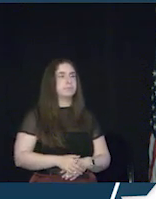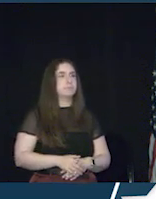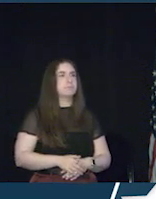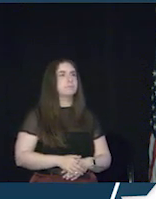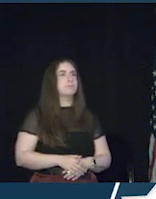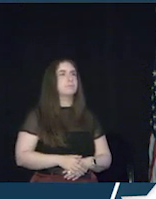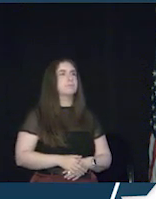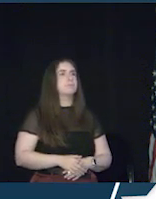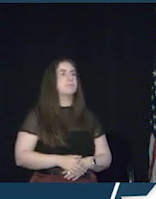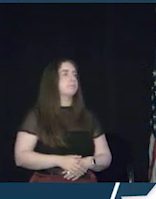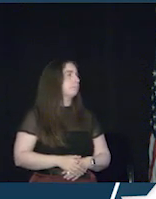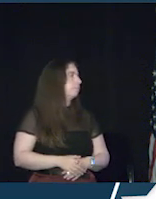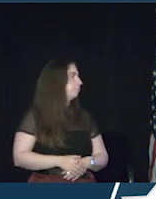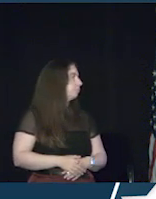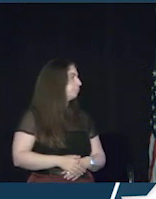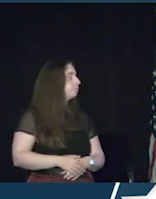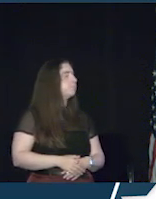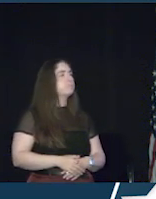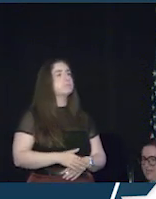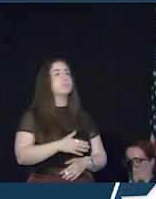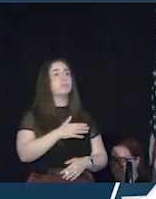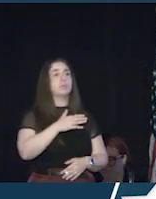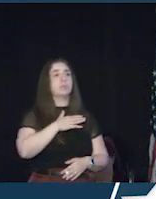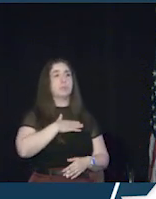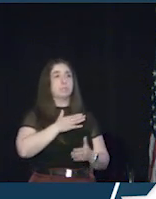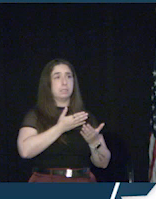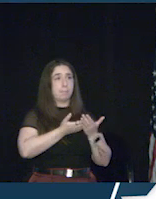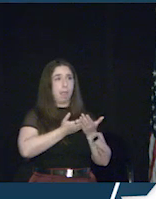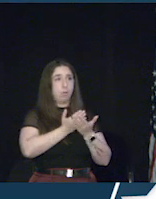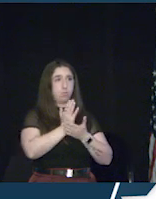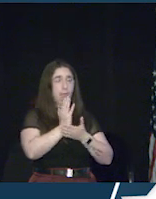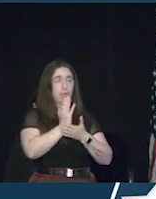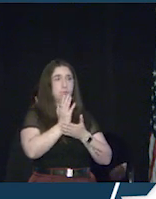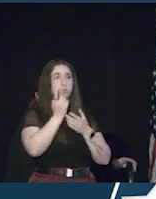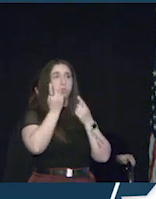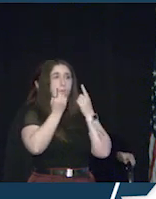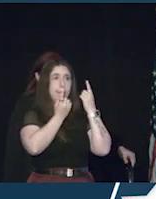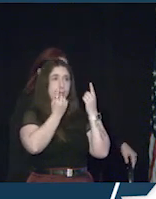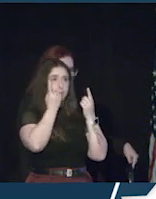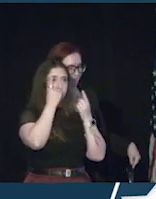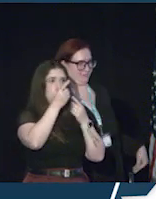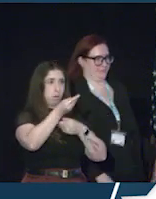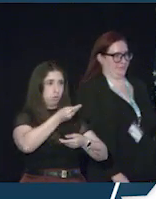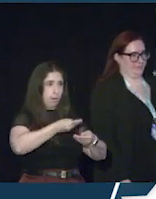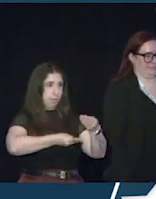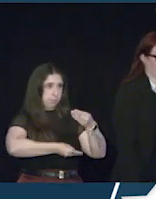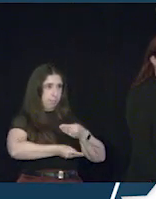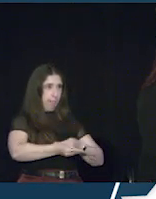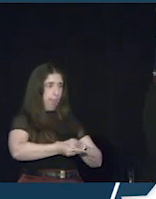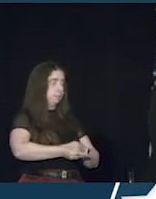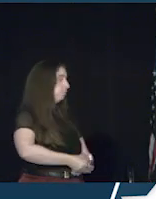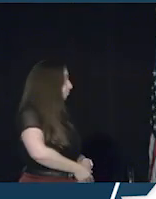And advocated for my right to be considered for a transplant, just like